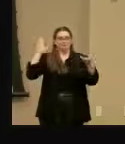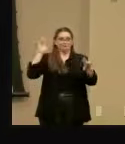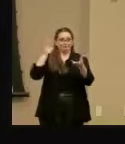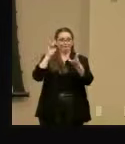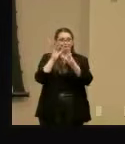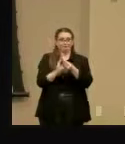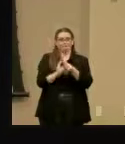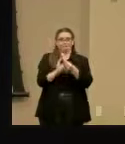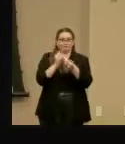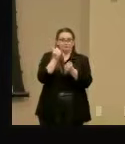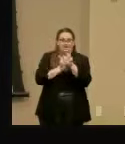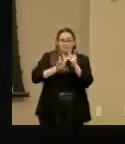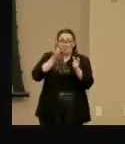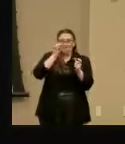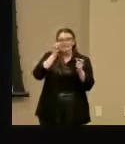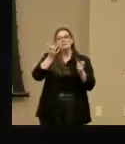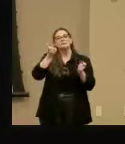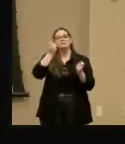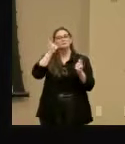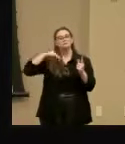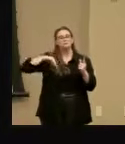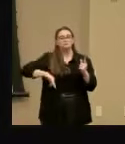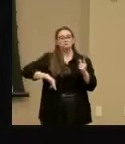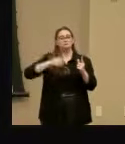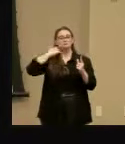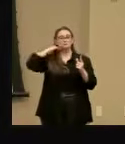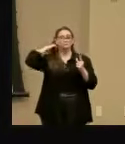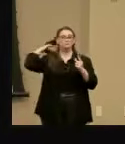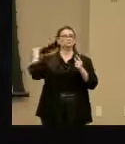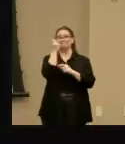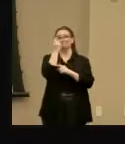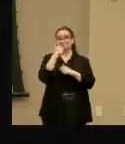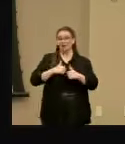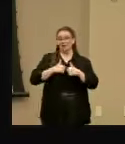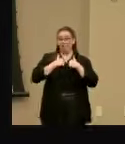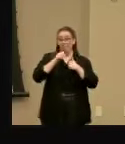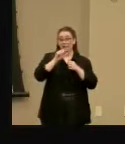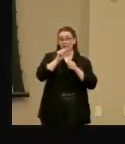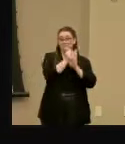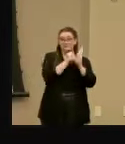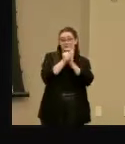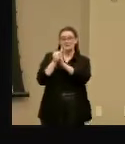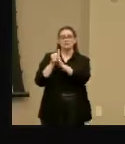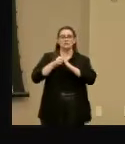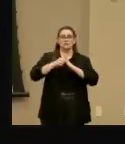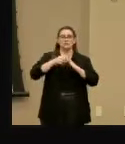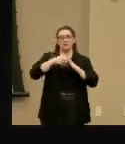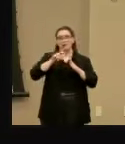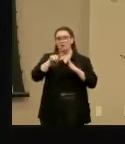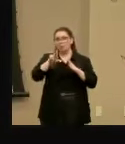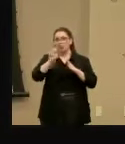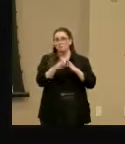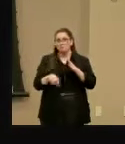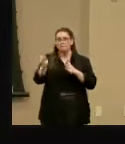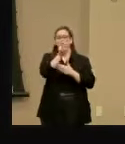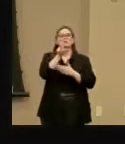this relevant for everyone listening, but we are all coming from different life stages, different backgrounds, different walks with lupus. So again,